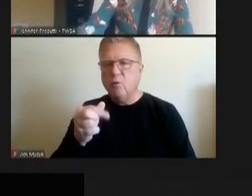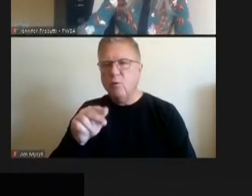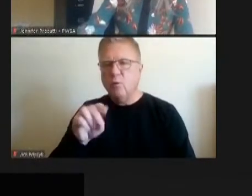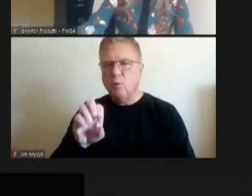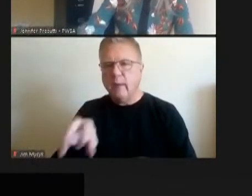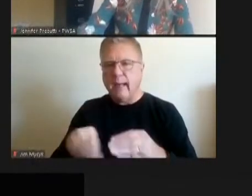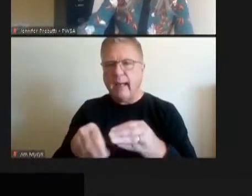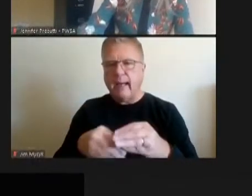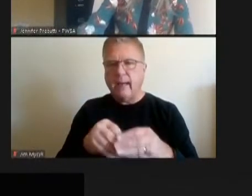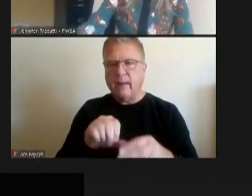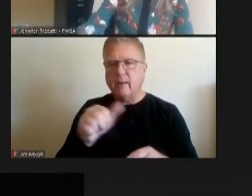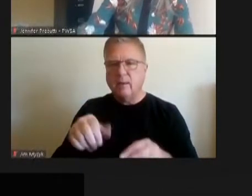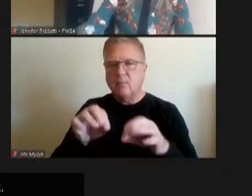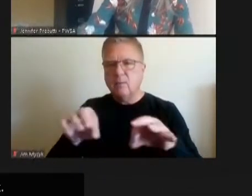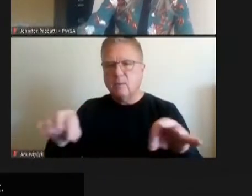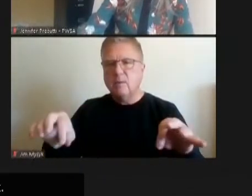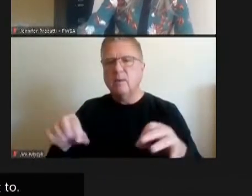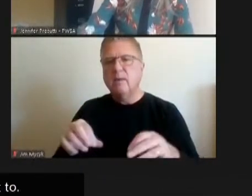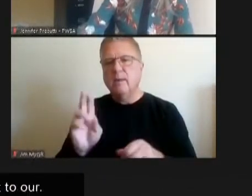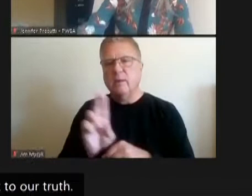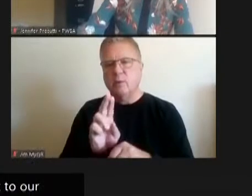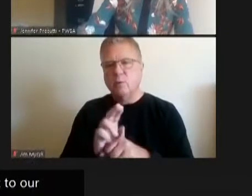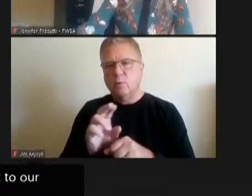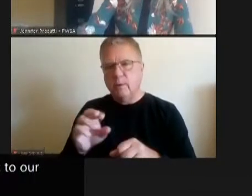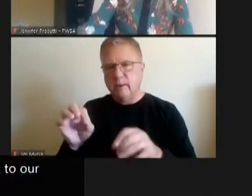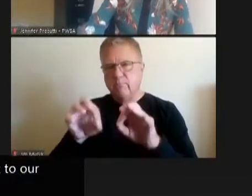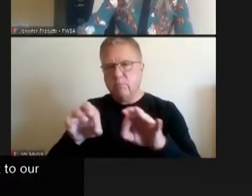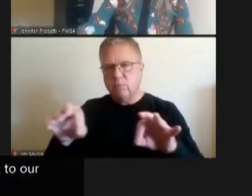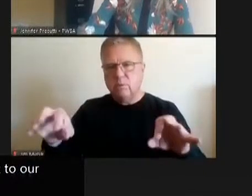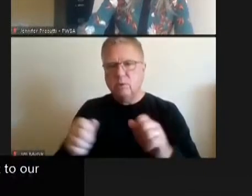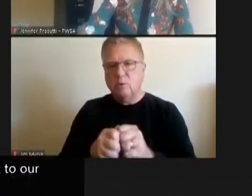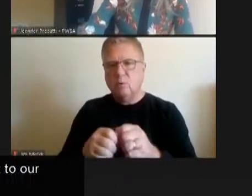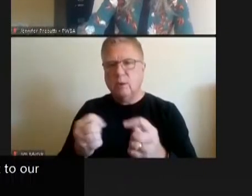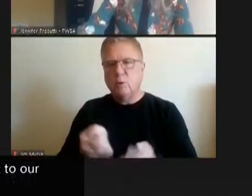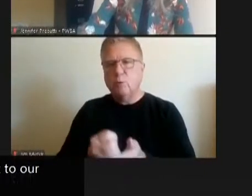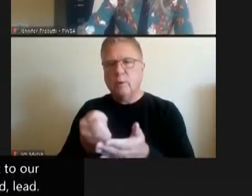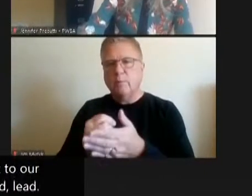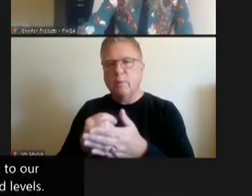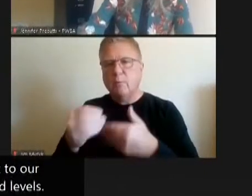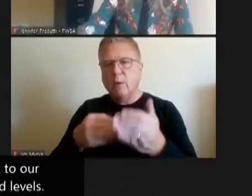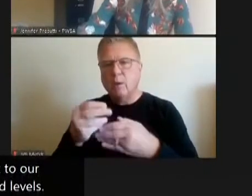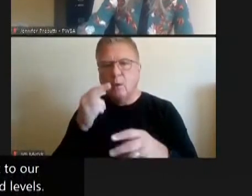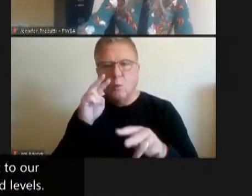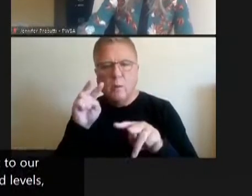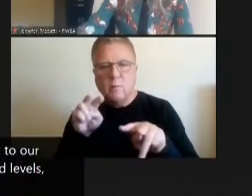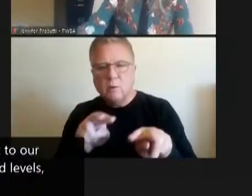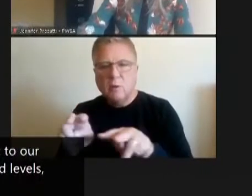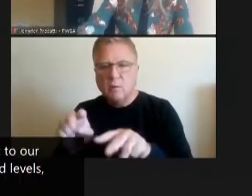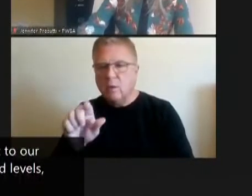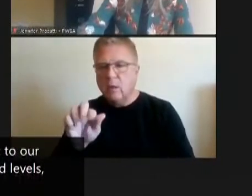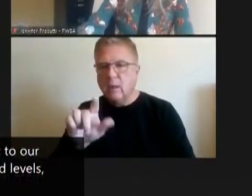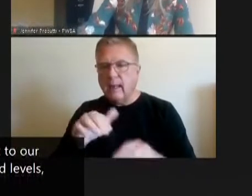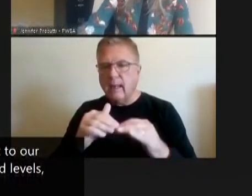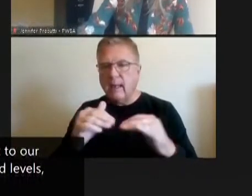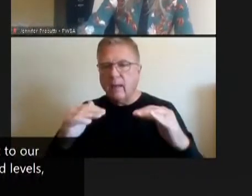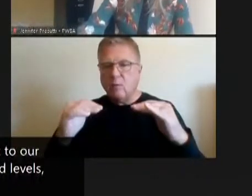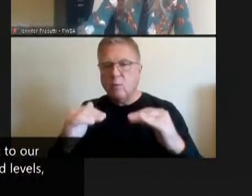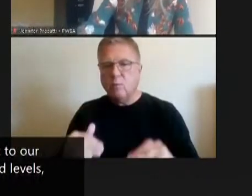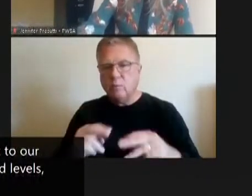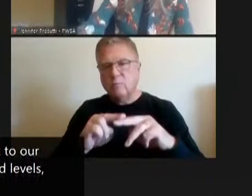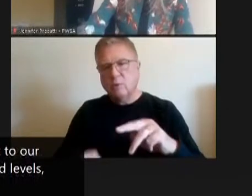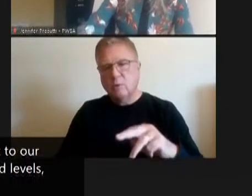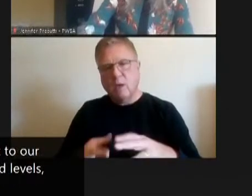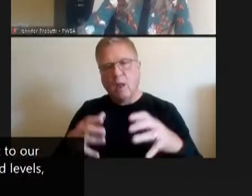use. We added that to our treatment process and we observed the lead levels reduce greatly. In July of